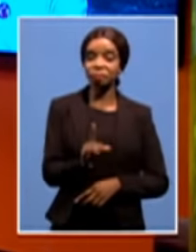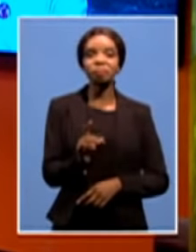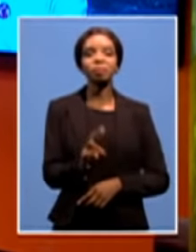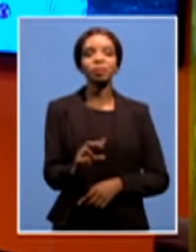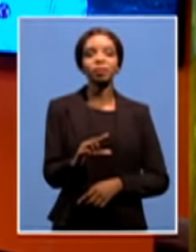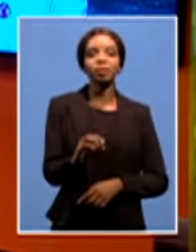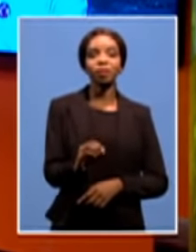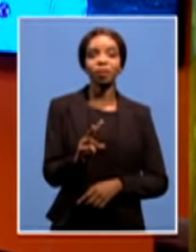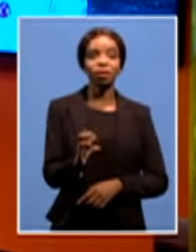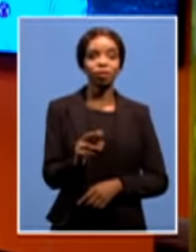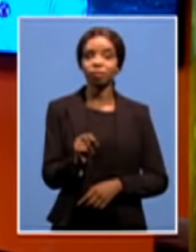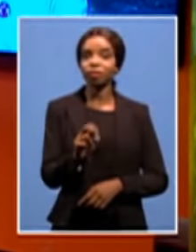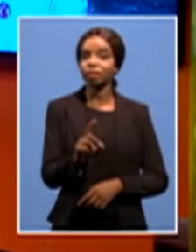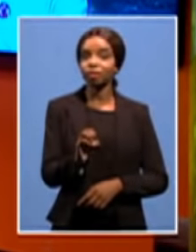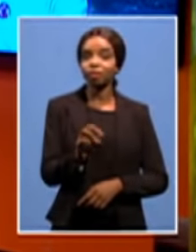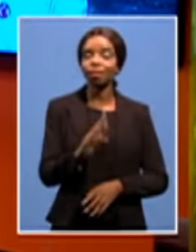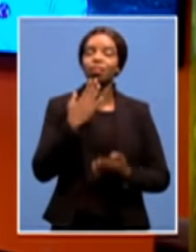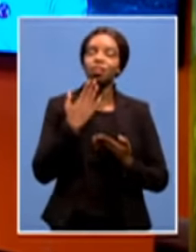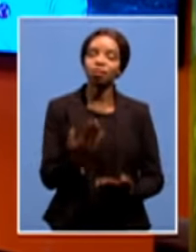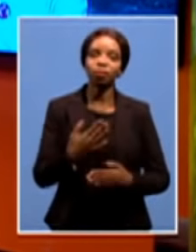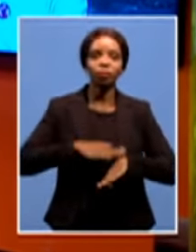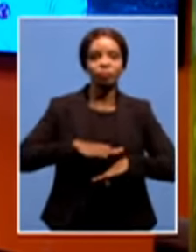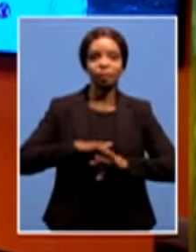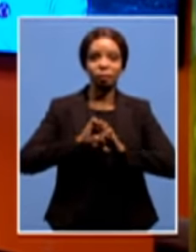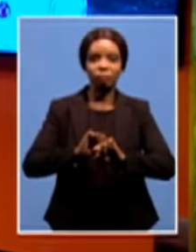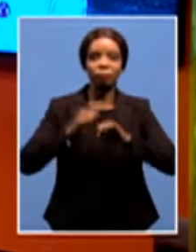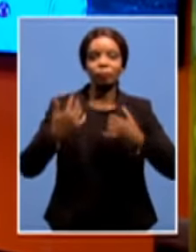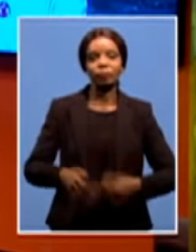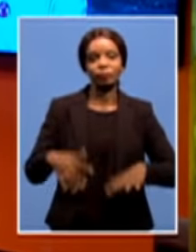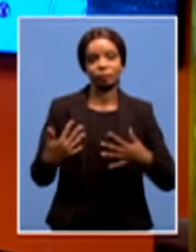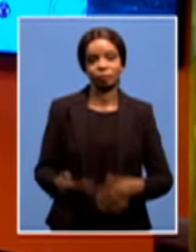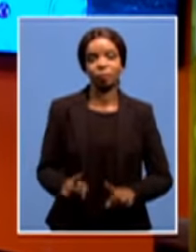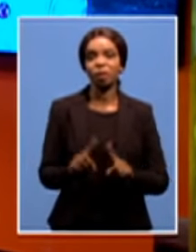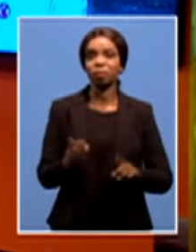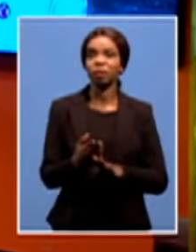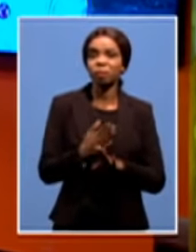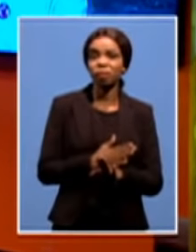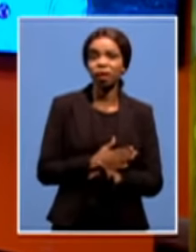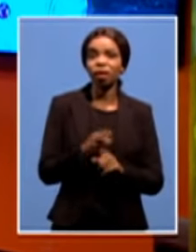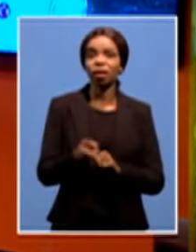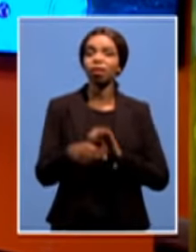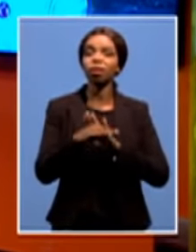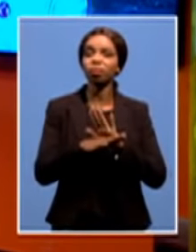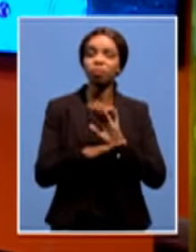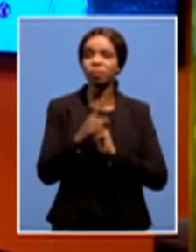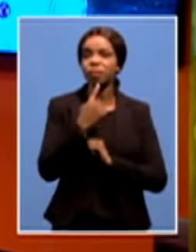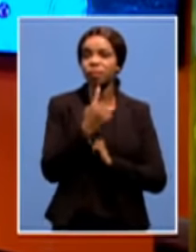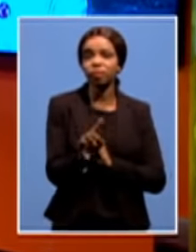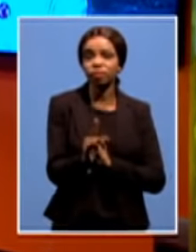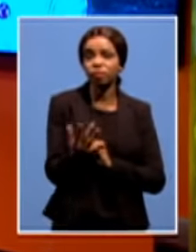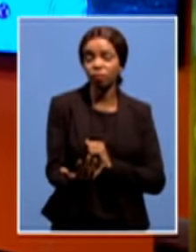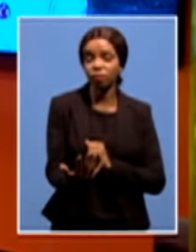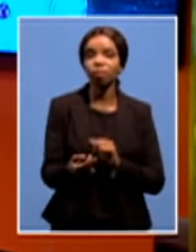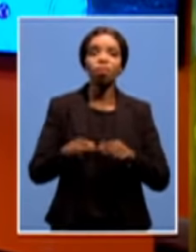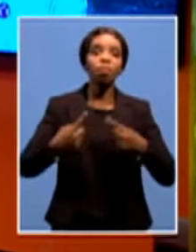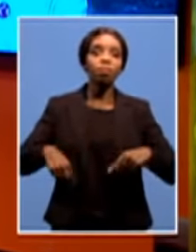for your time. At the beginning of our show, I made the bold statement that unless there are interventions by